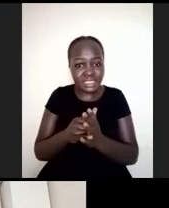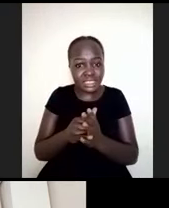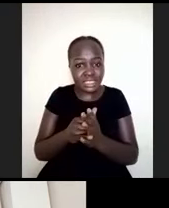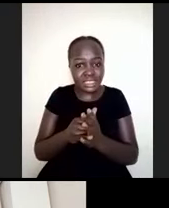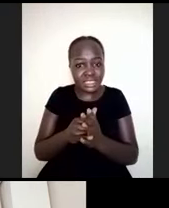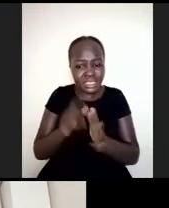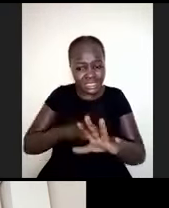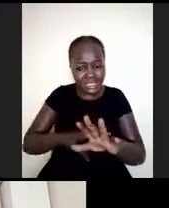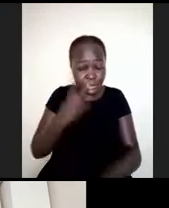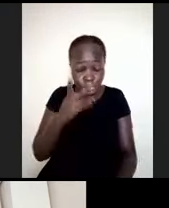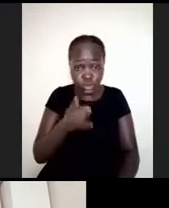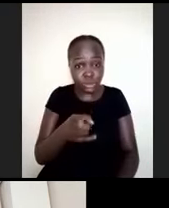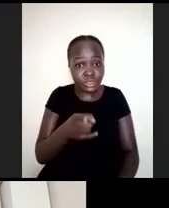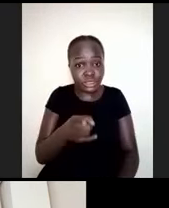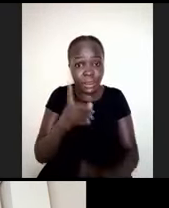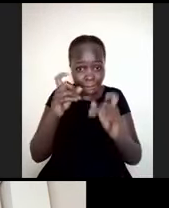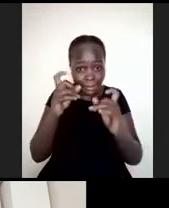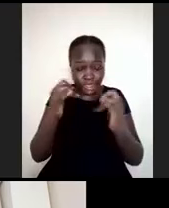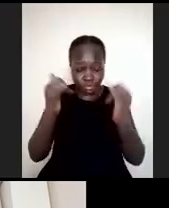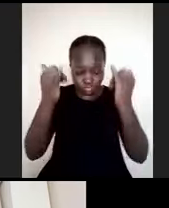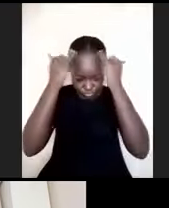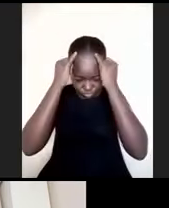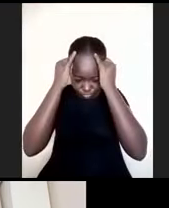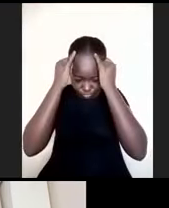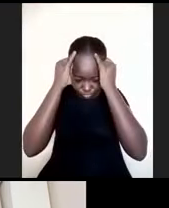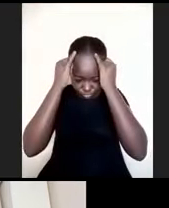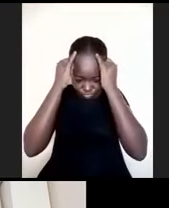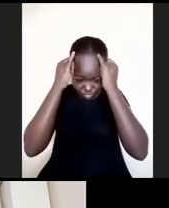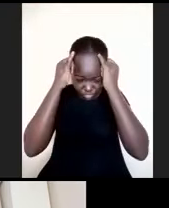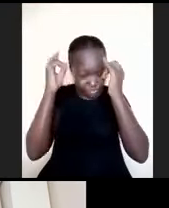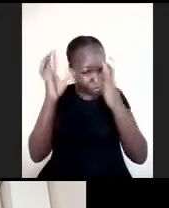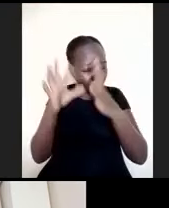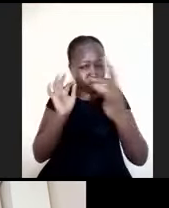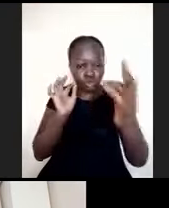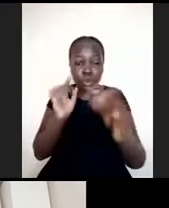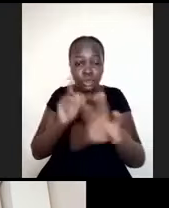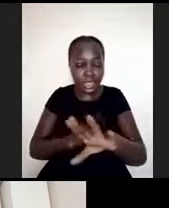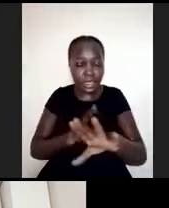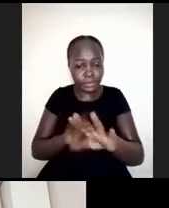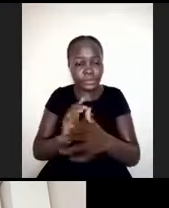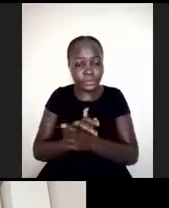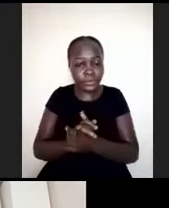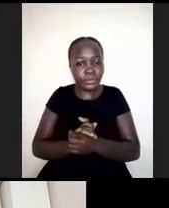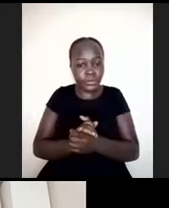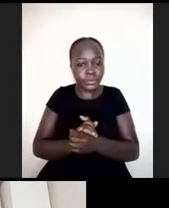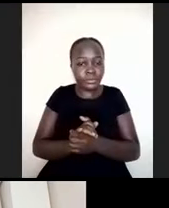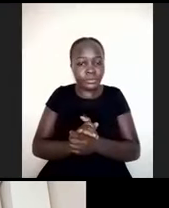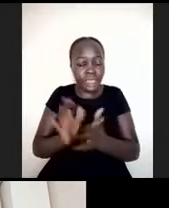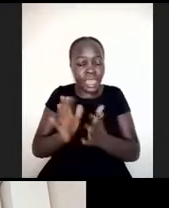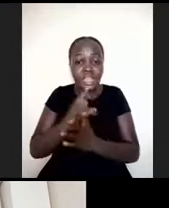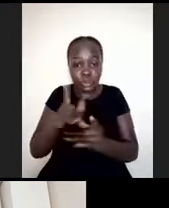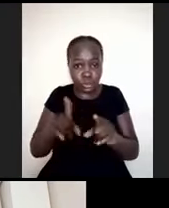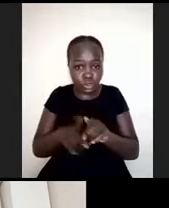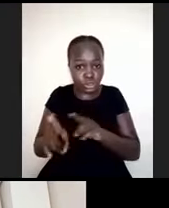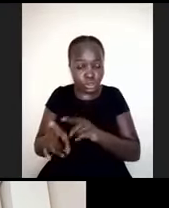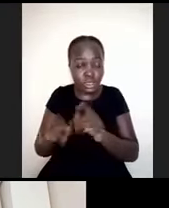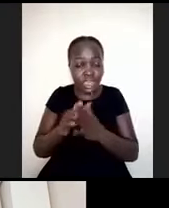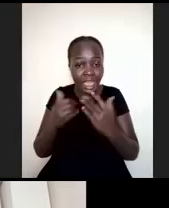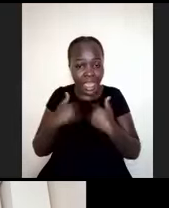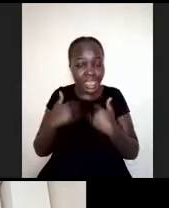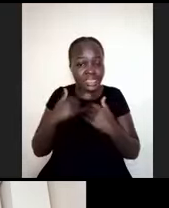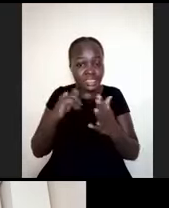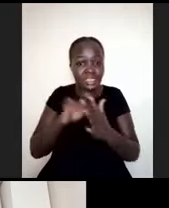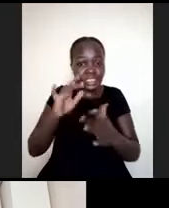it, that picture stuck into his head for a very, very long time. And so pornography has that effect. It